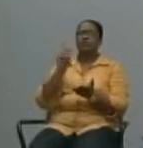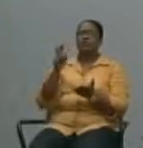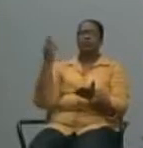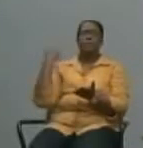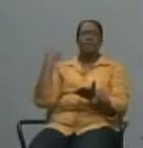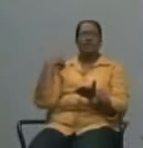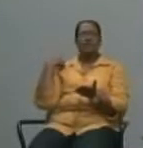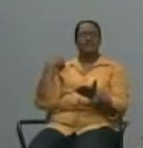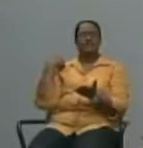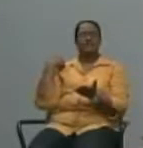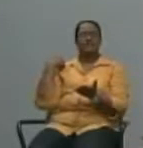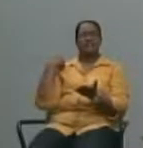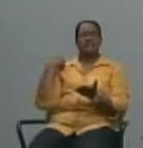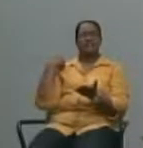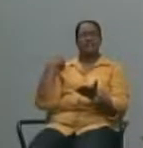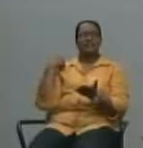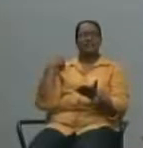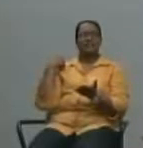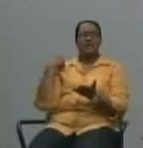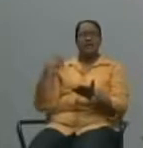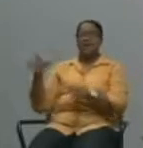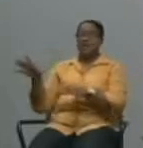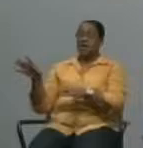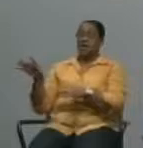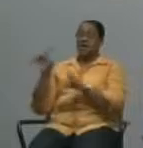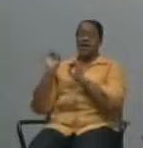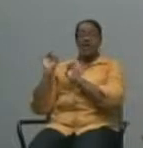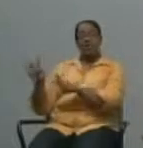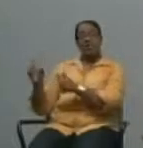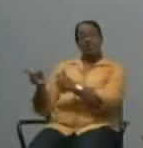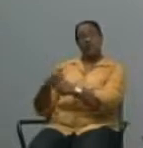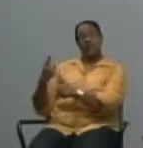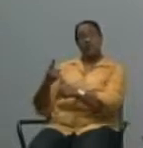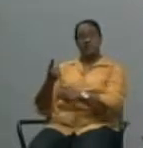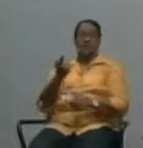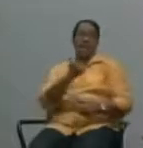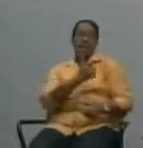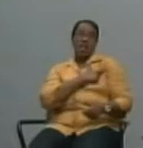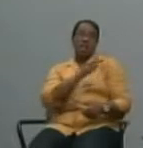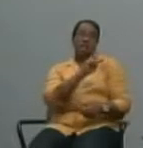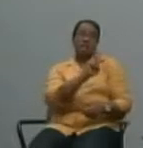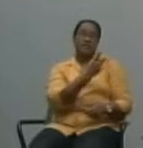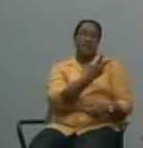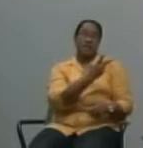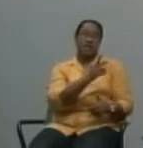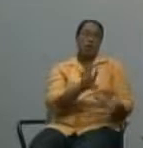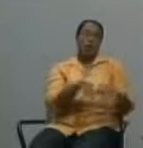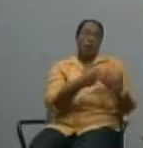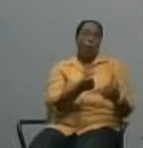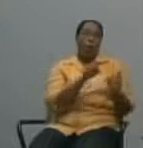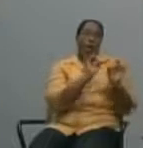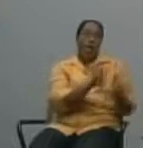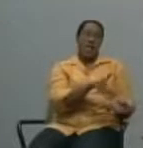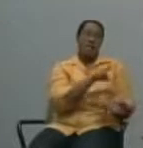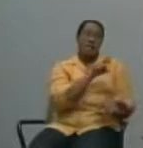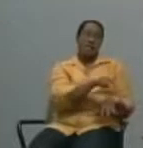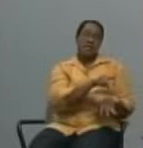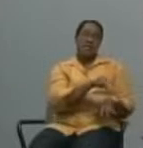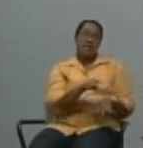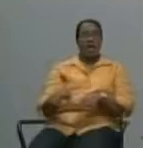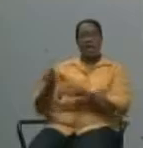first and love the second, or treat the first with respect and the second with scorn. You